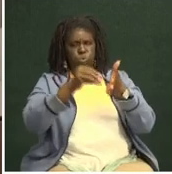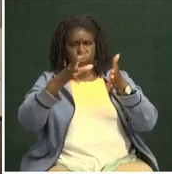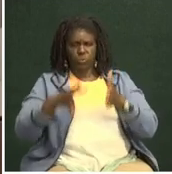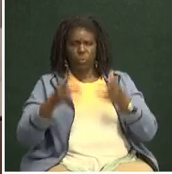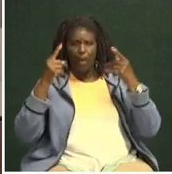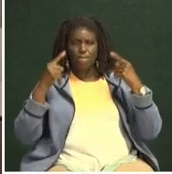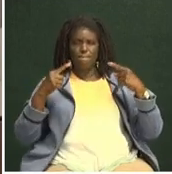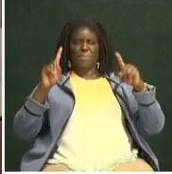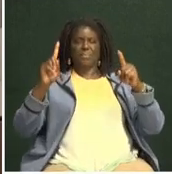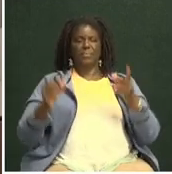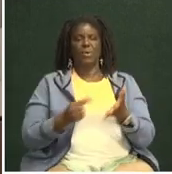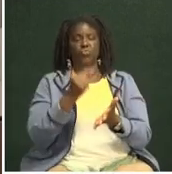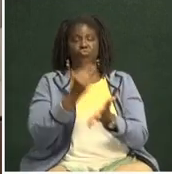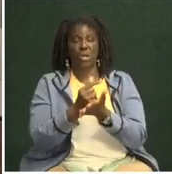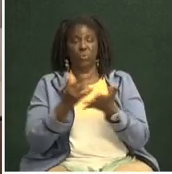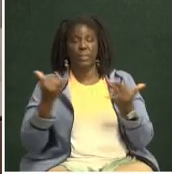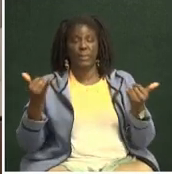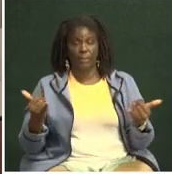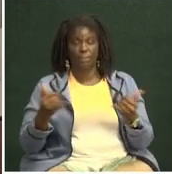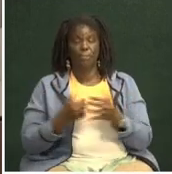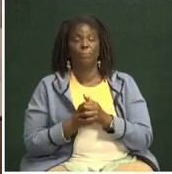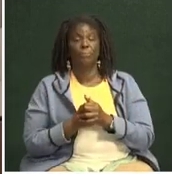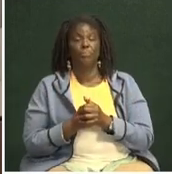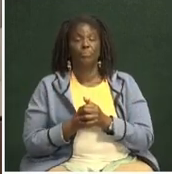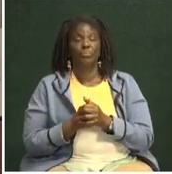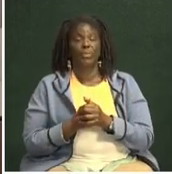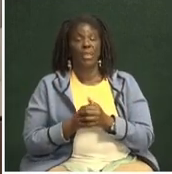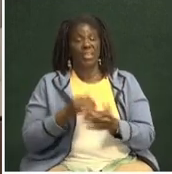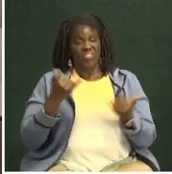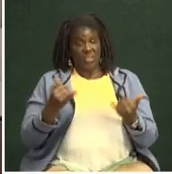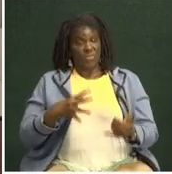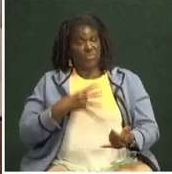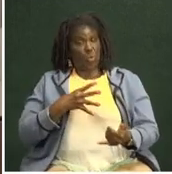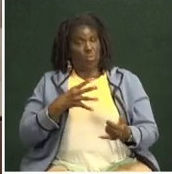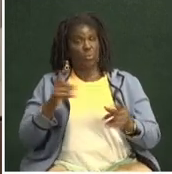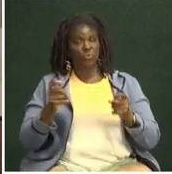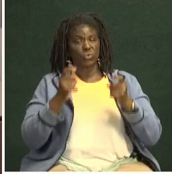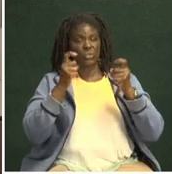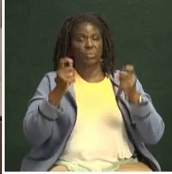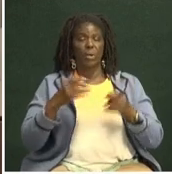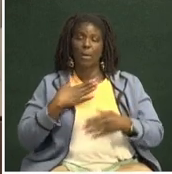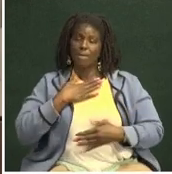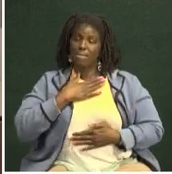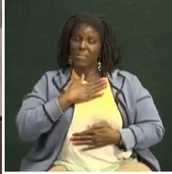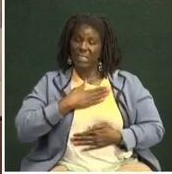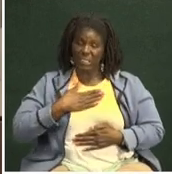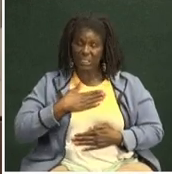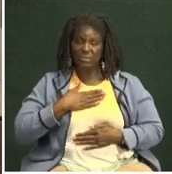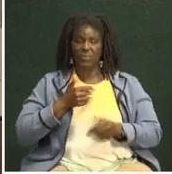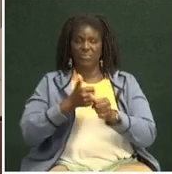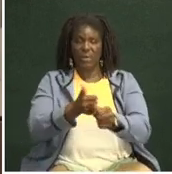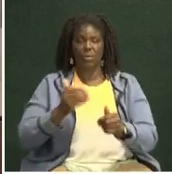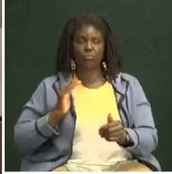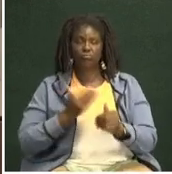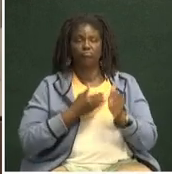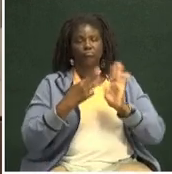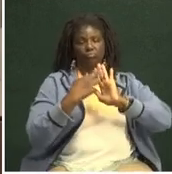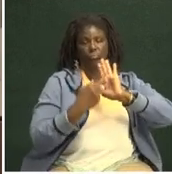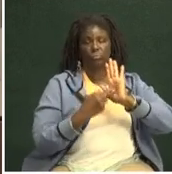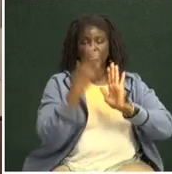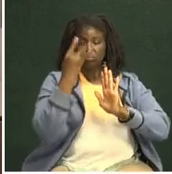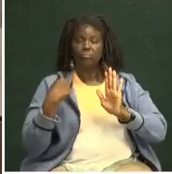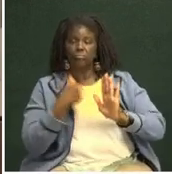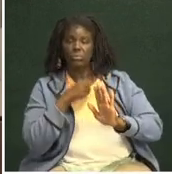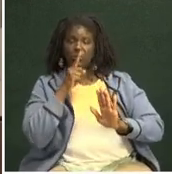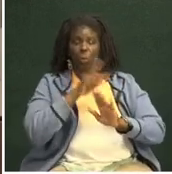this important milestone. This is a formal ceremony. Please follow our guidelines so we can ensure that everyone